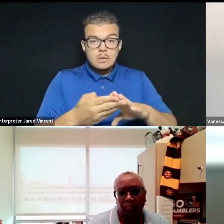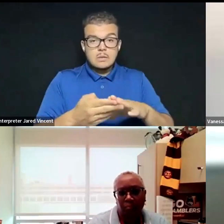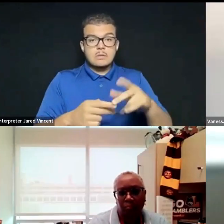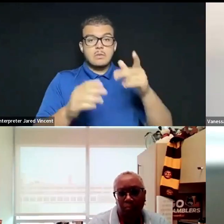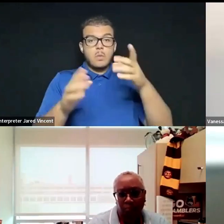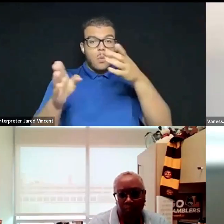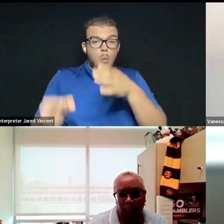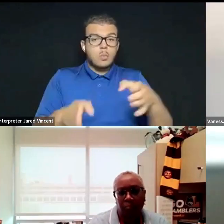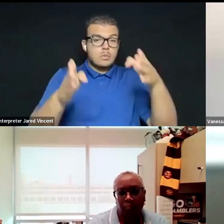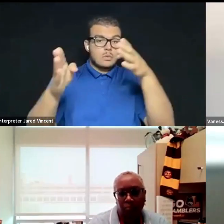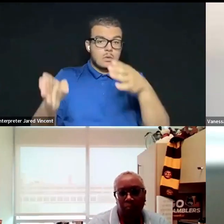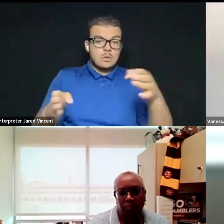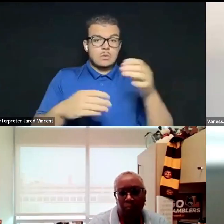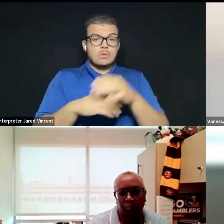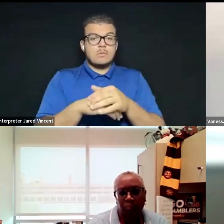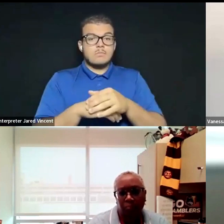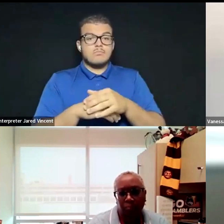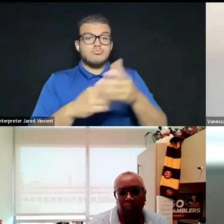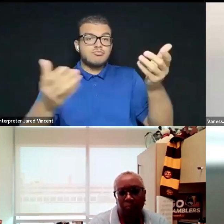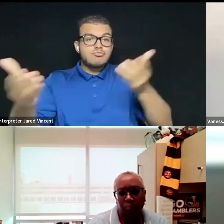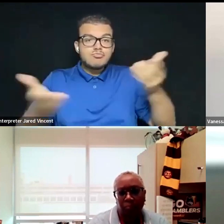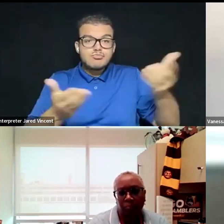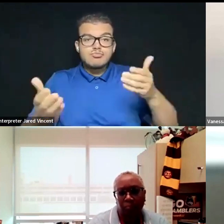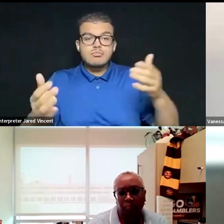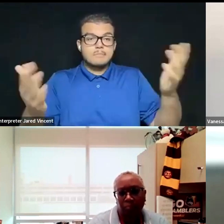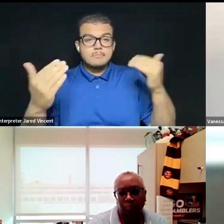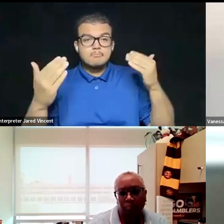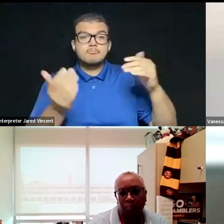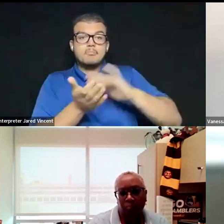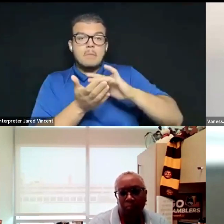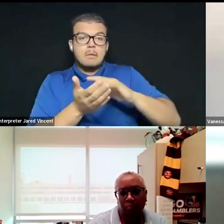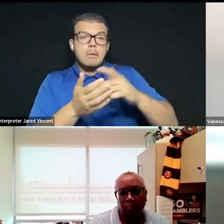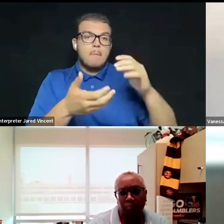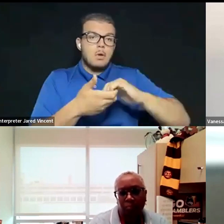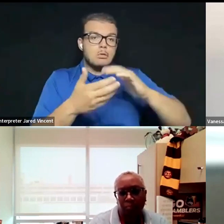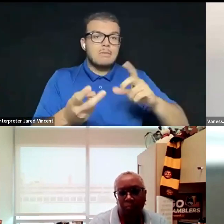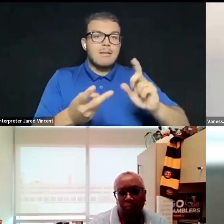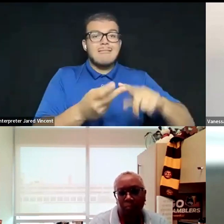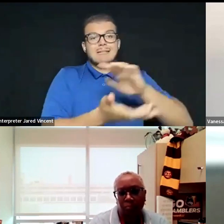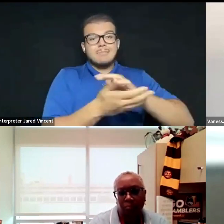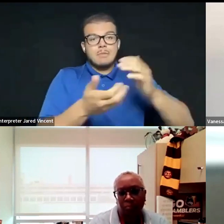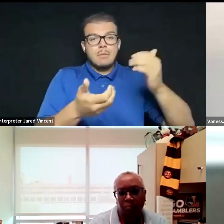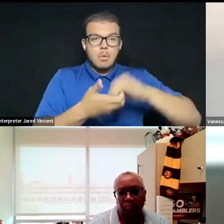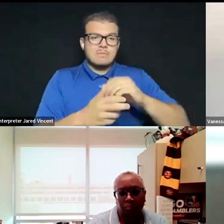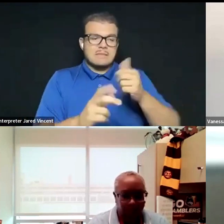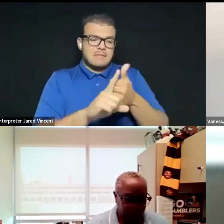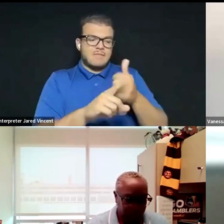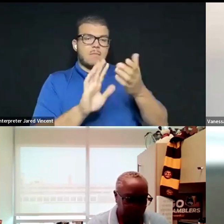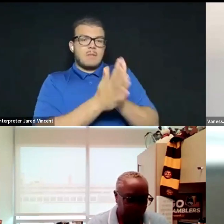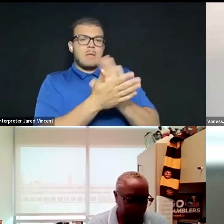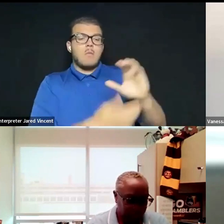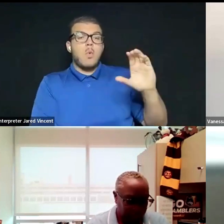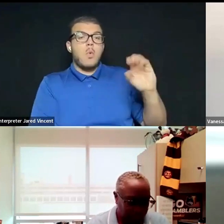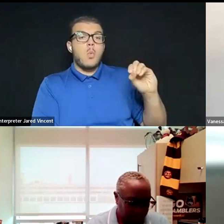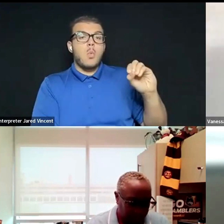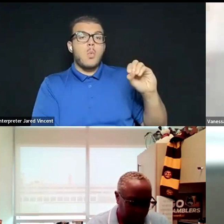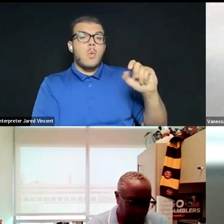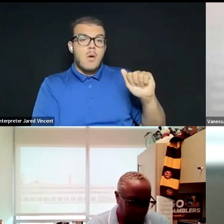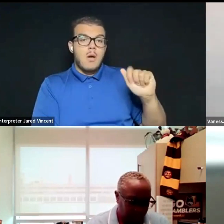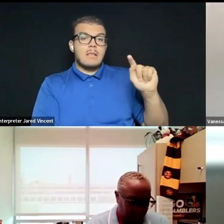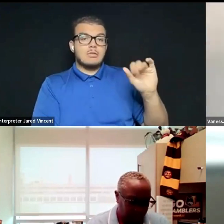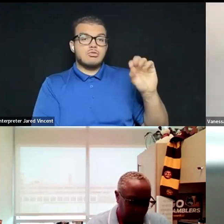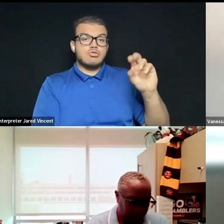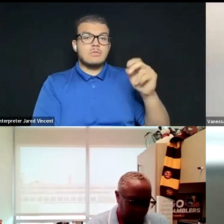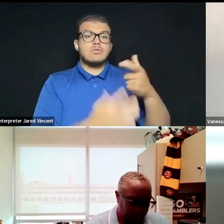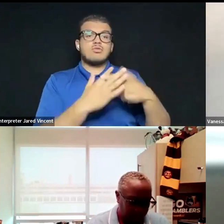organizing, inviting academic partners, inviting medical partners to what was a coalition or an initiative. It started with an